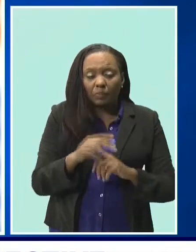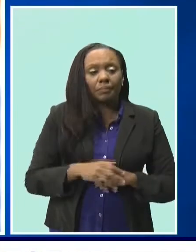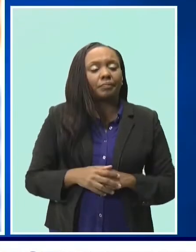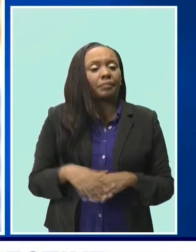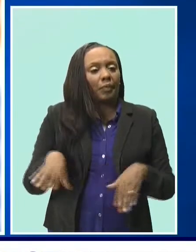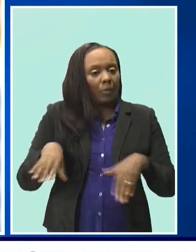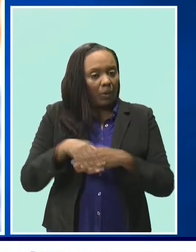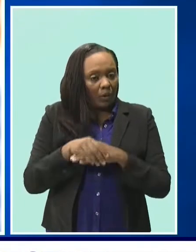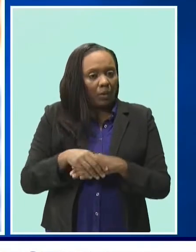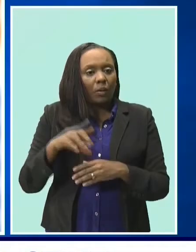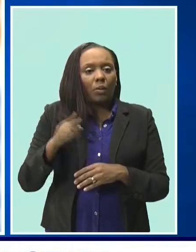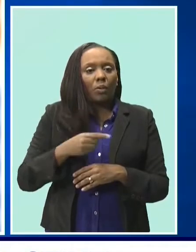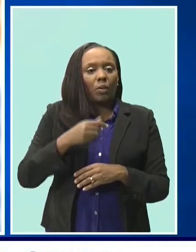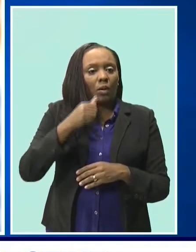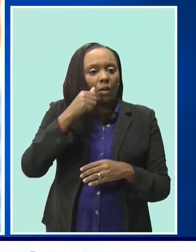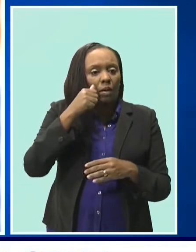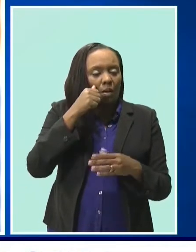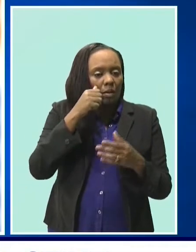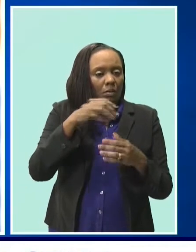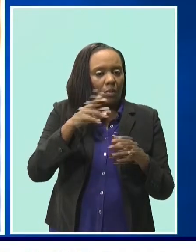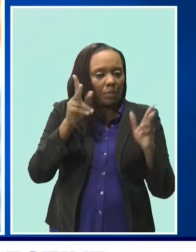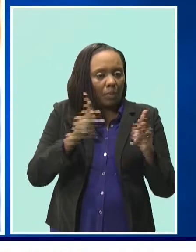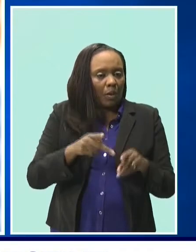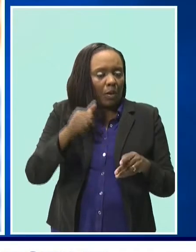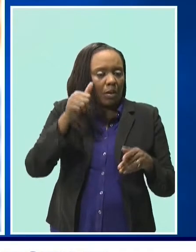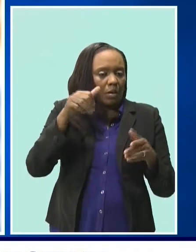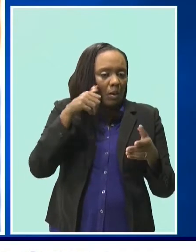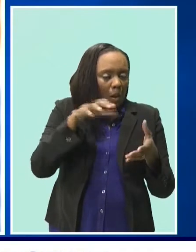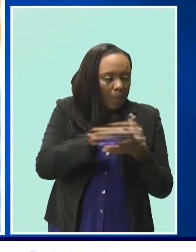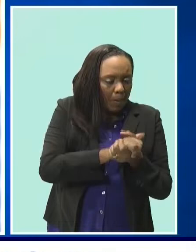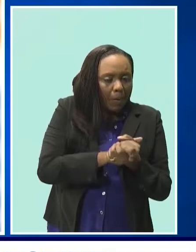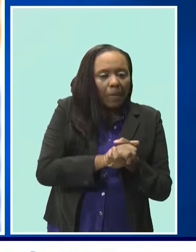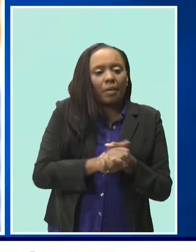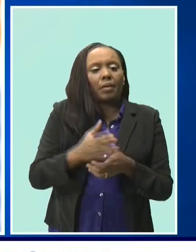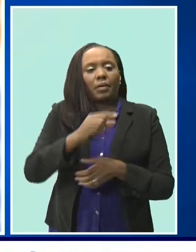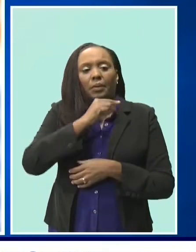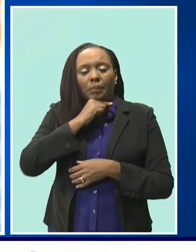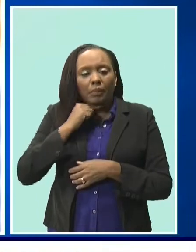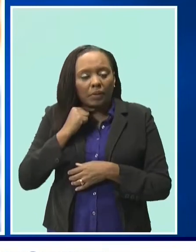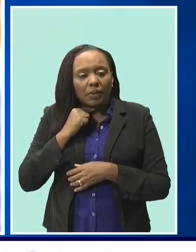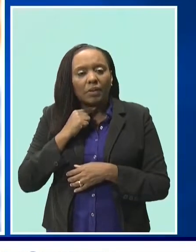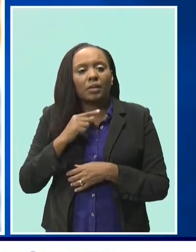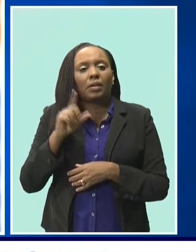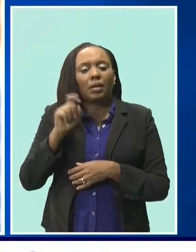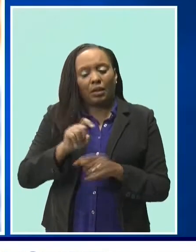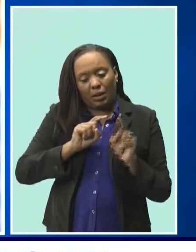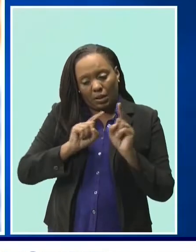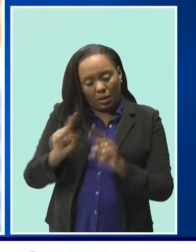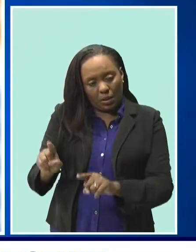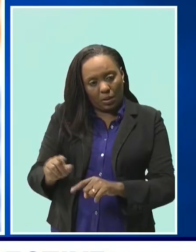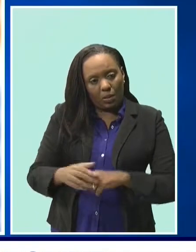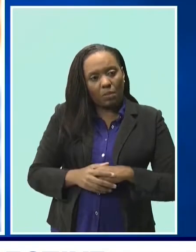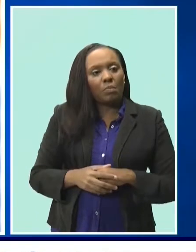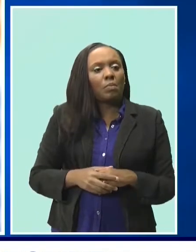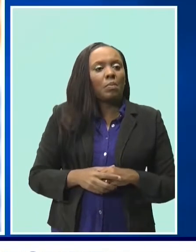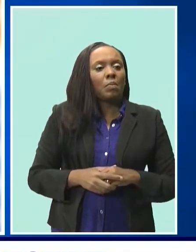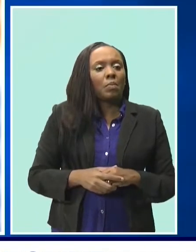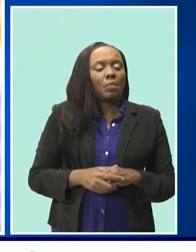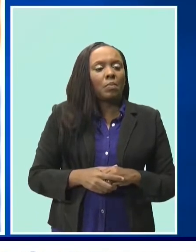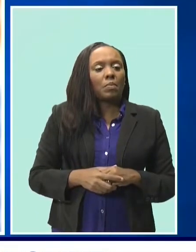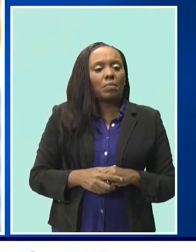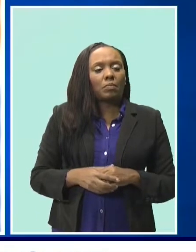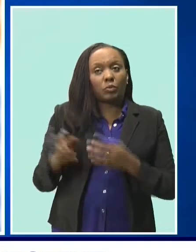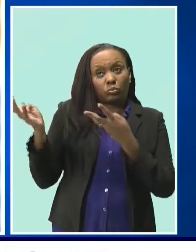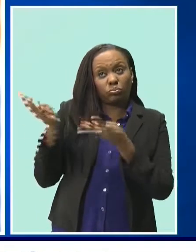weddings, only the bride, bridegroom, official witnesses, and the marriage officer are permitted to assemble. In terms of